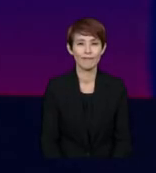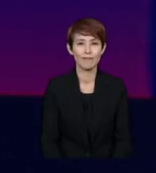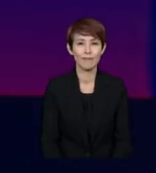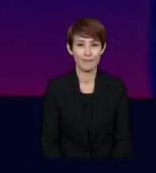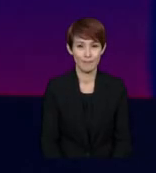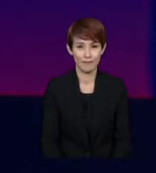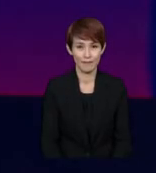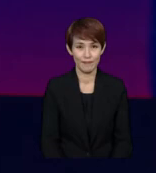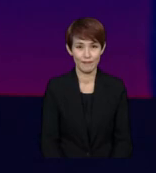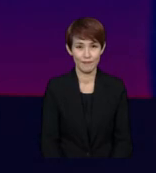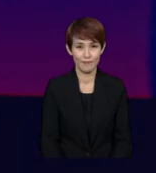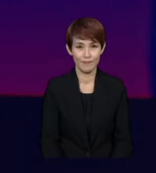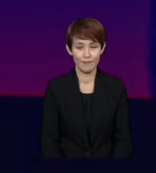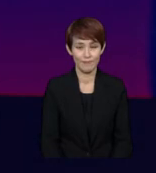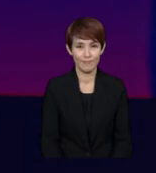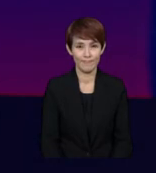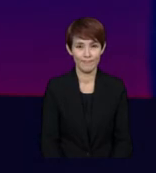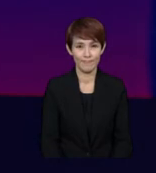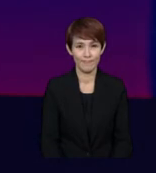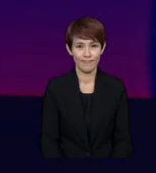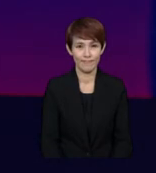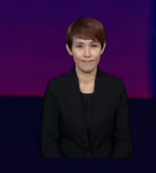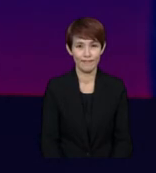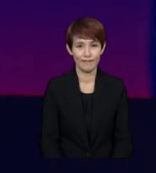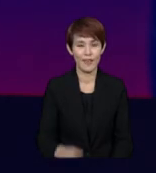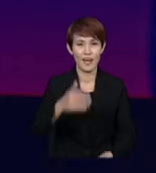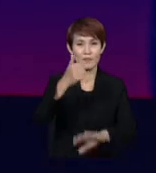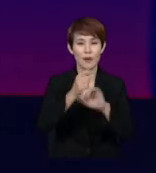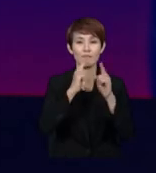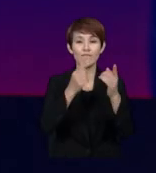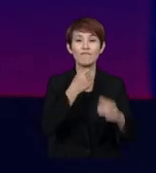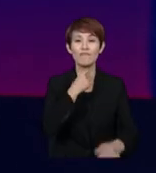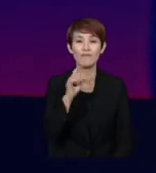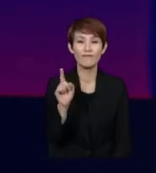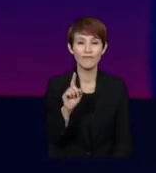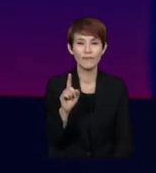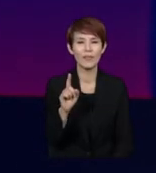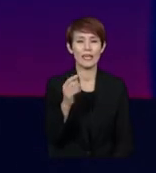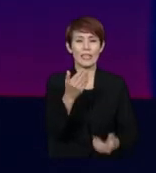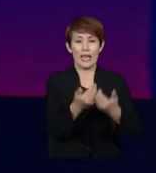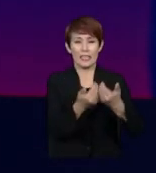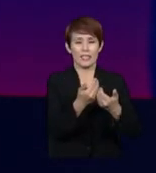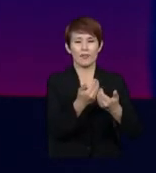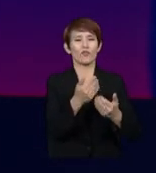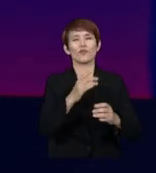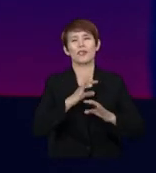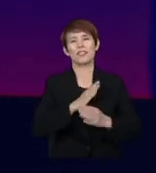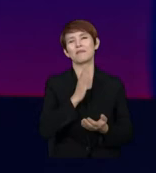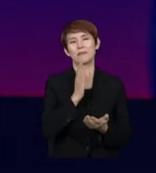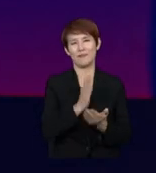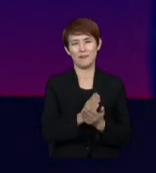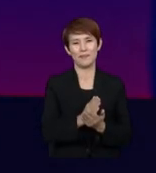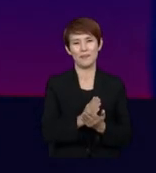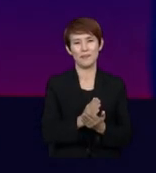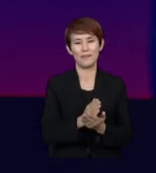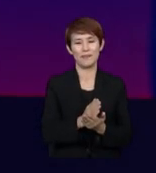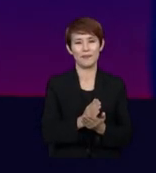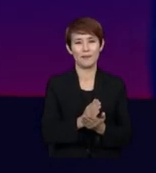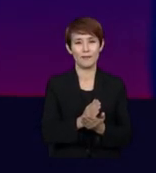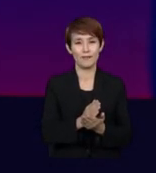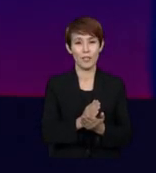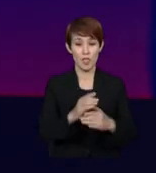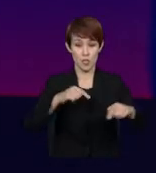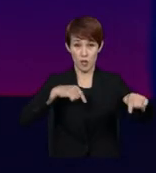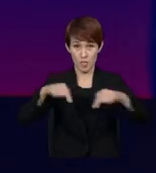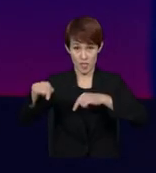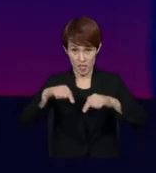The closing remark would indeed be that we shouldn't be afraid of conflict. Politics can be conflictual. It can even